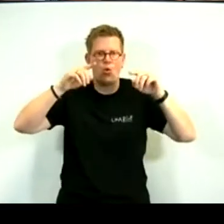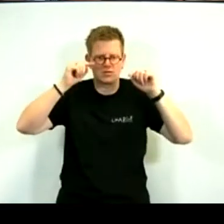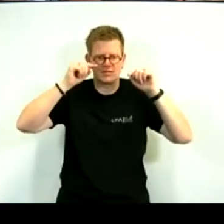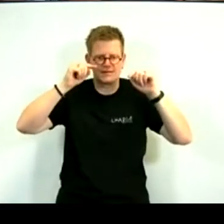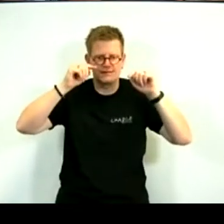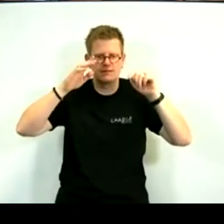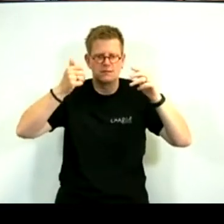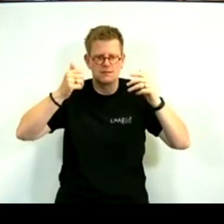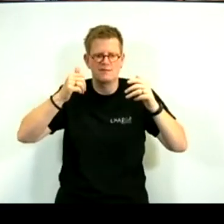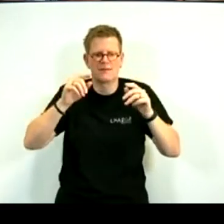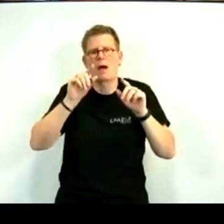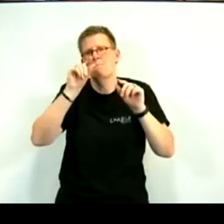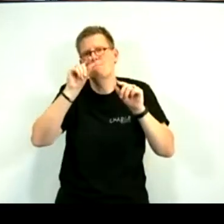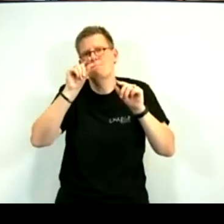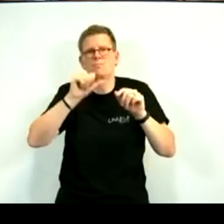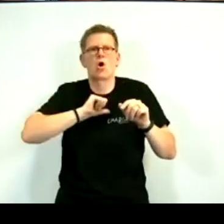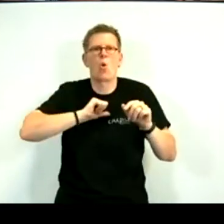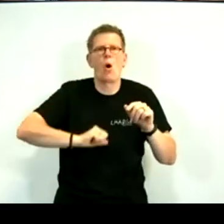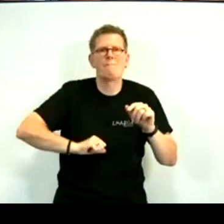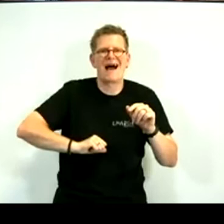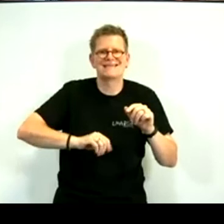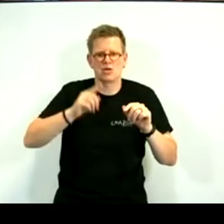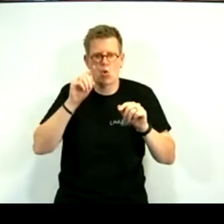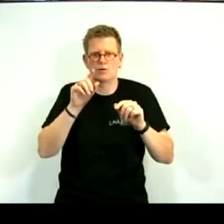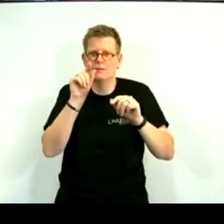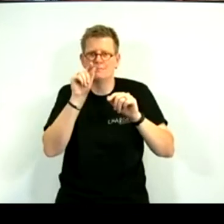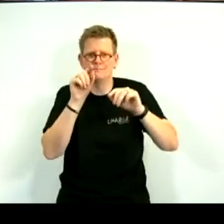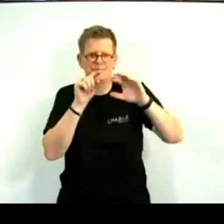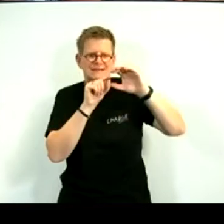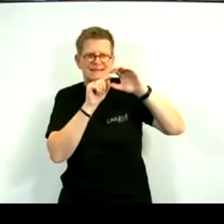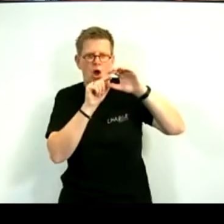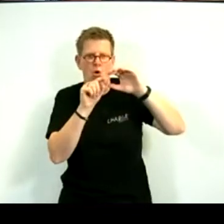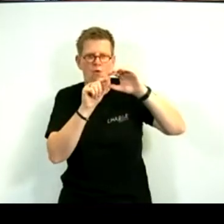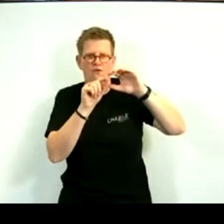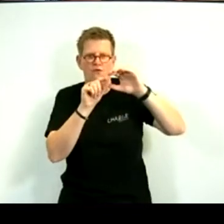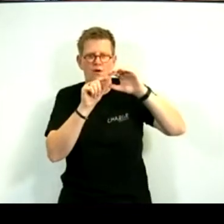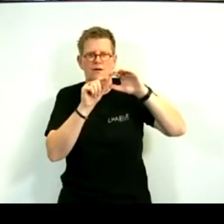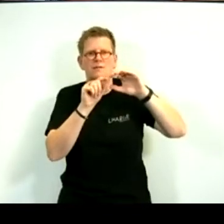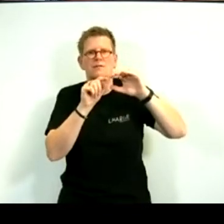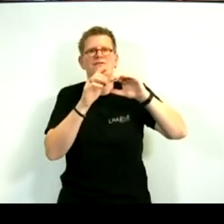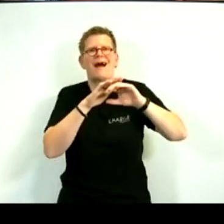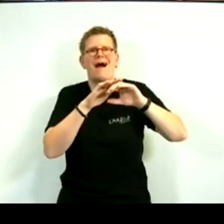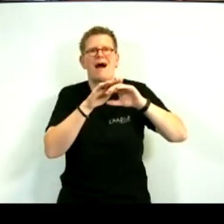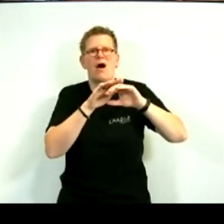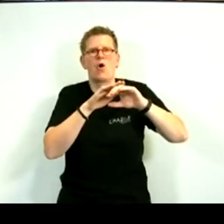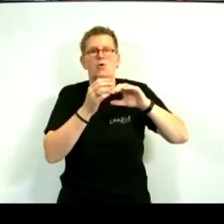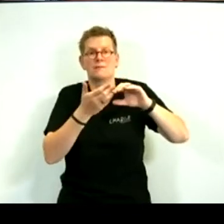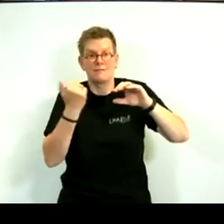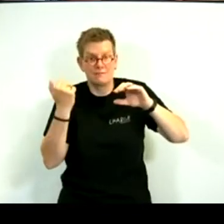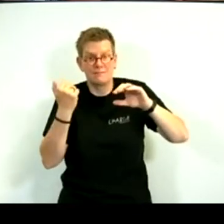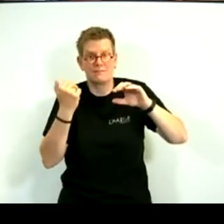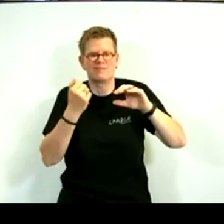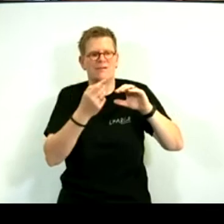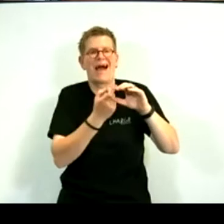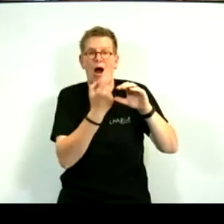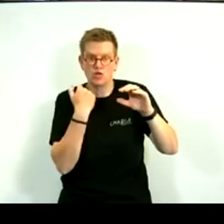lid, remove a thin strip of skin, and then stitch the lid together again, so that now the eyelids are a